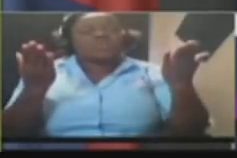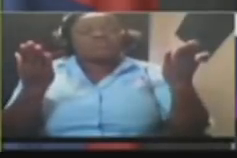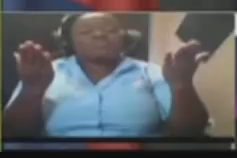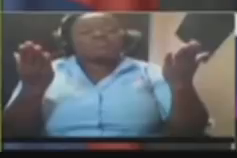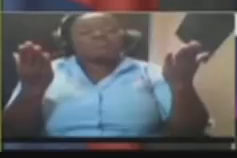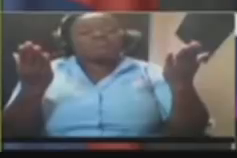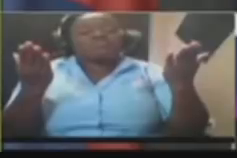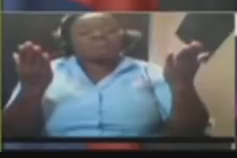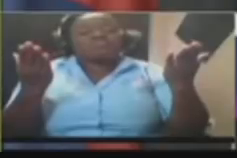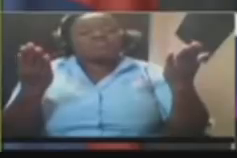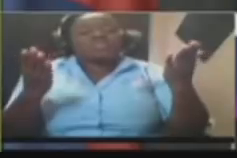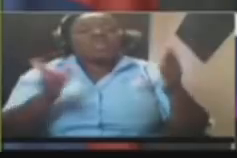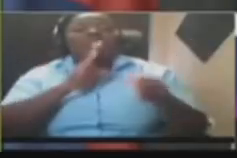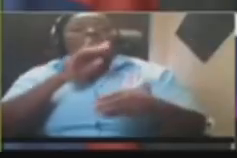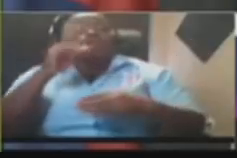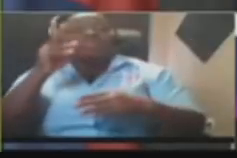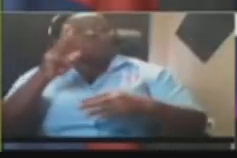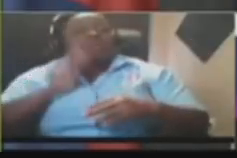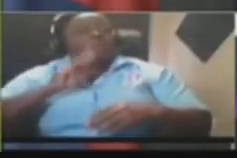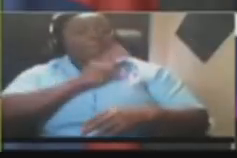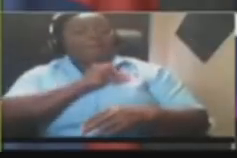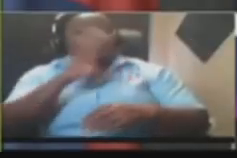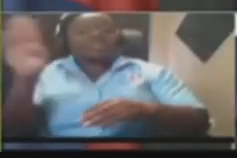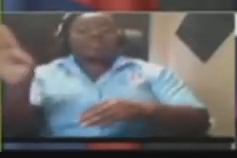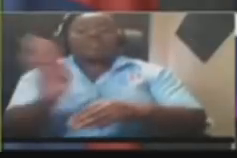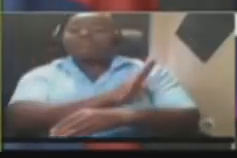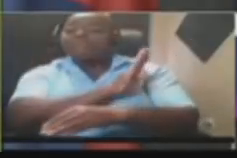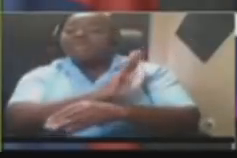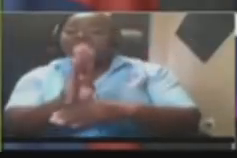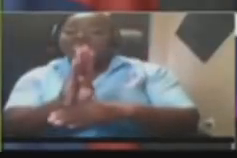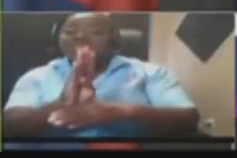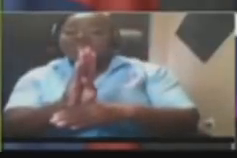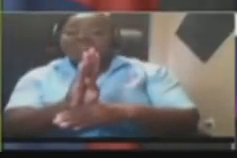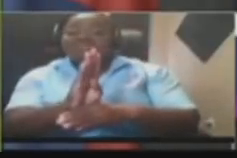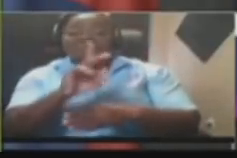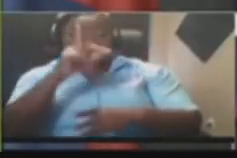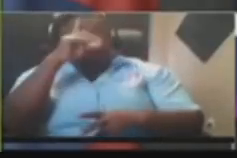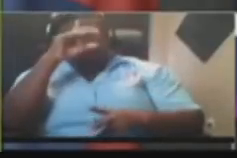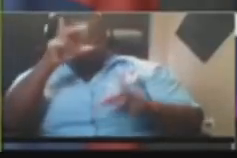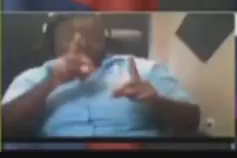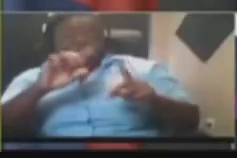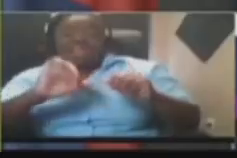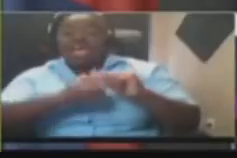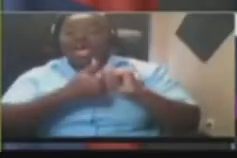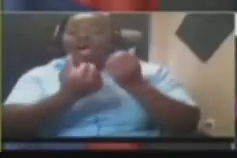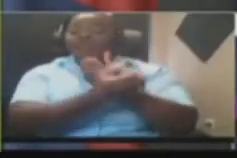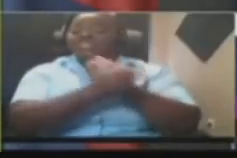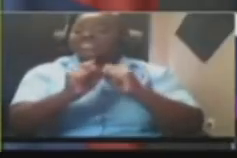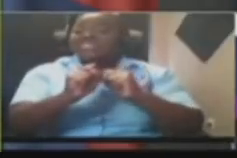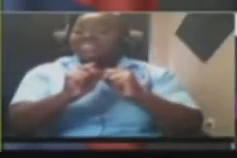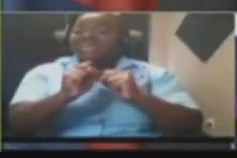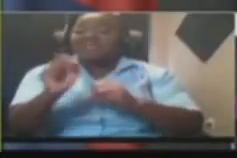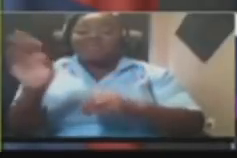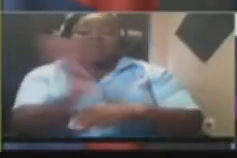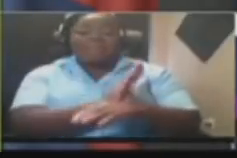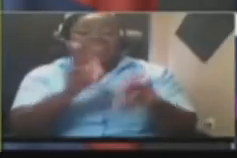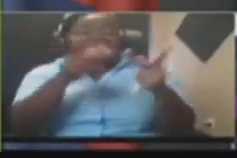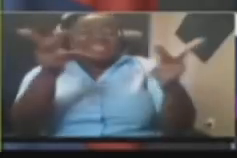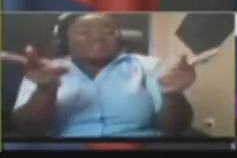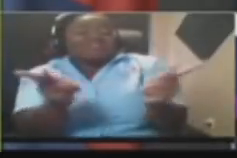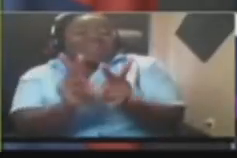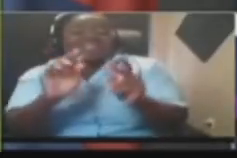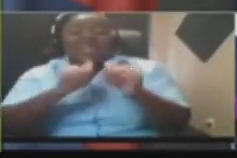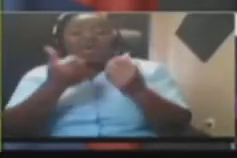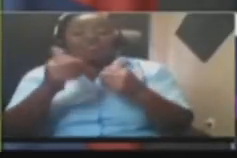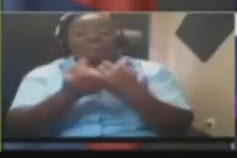members of the business community determining how safe their workplace should be and who should be in the workplace to bring about that